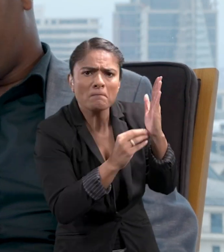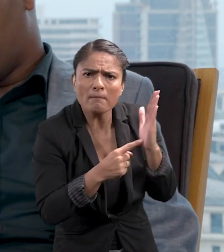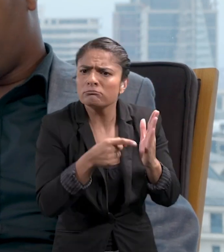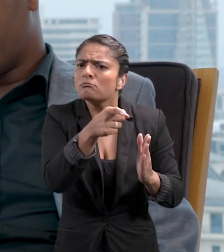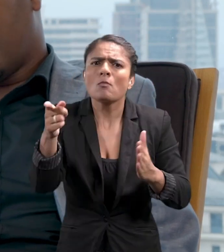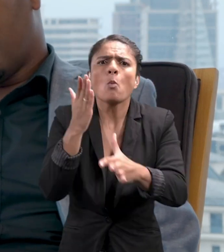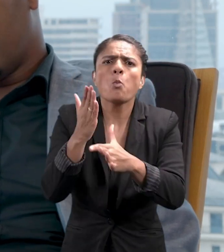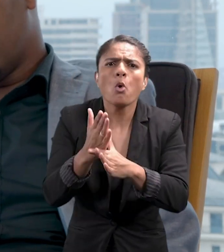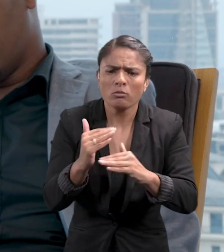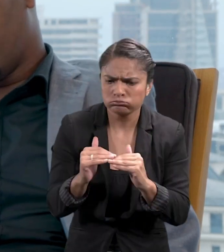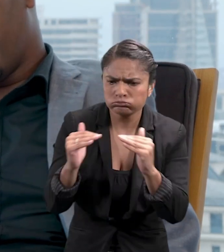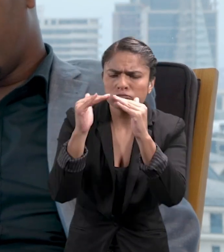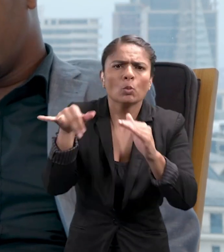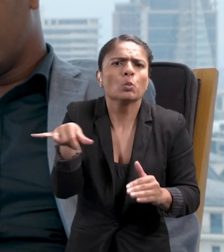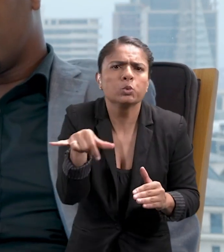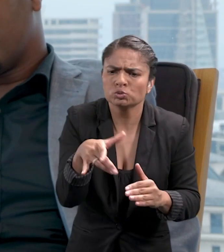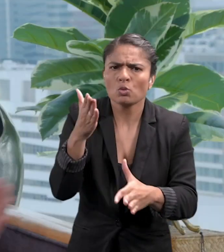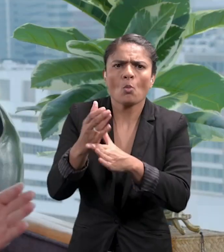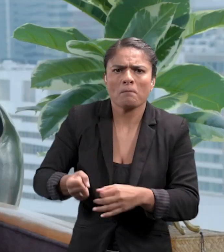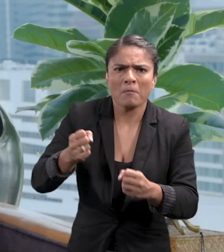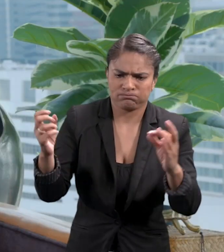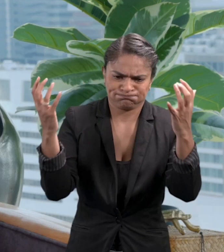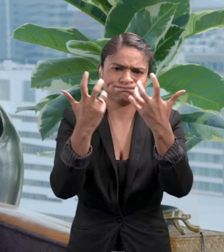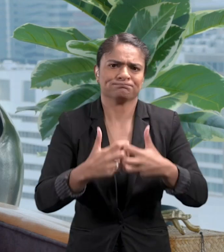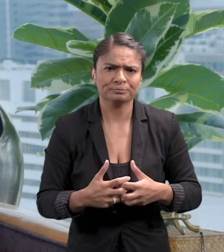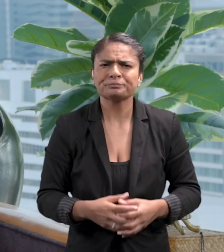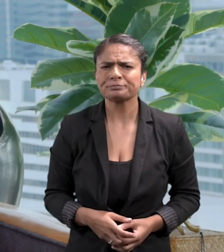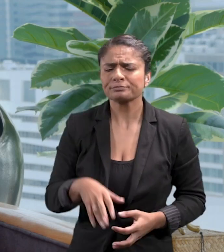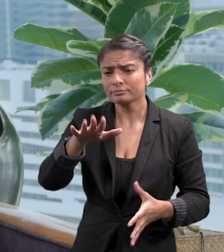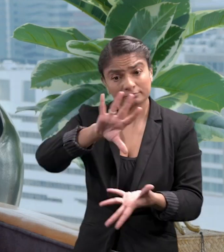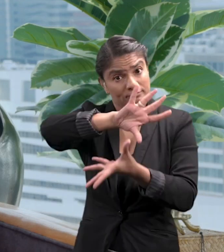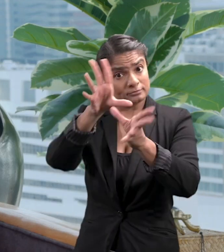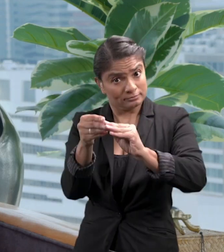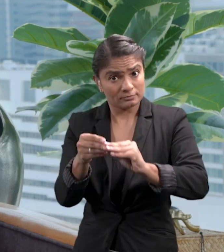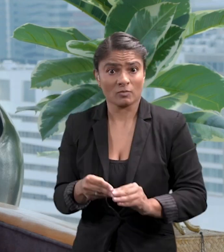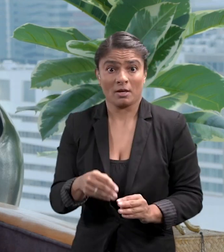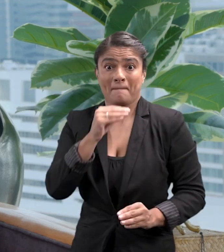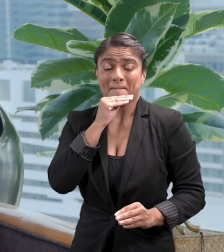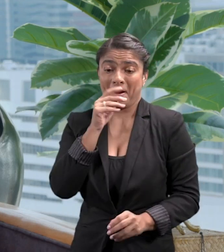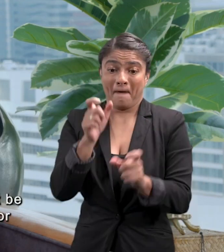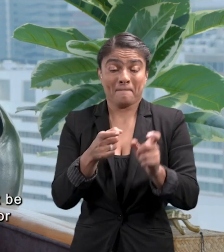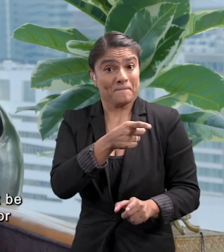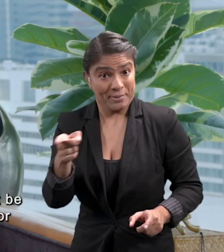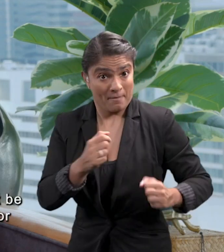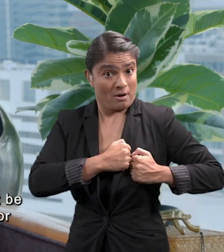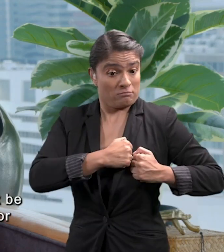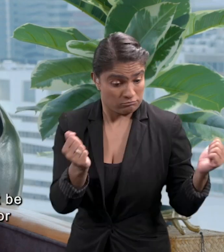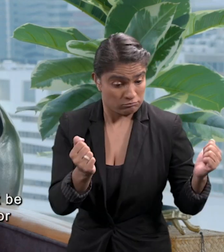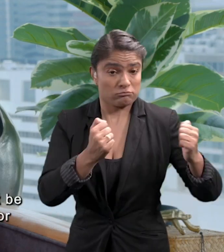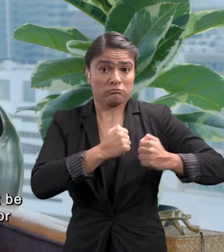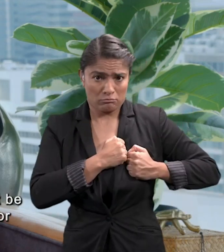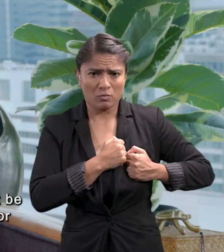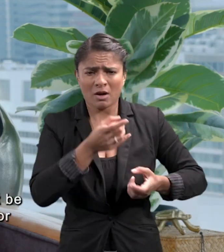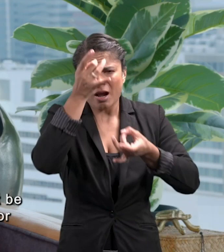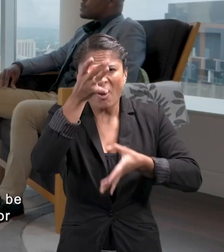occupational level or roles they are occupying. So to recap, you're saying that Whether people disclose or not, it is confidential